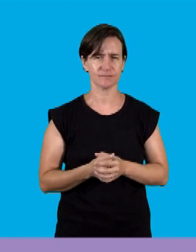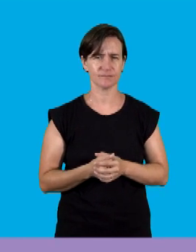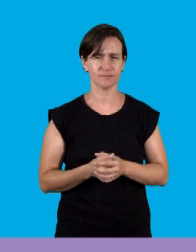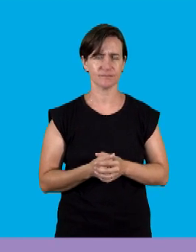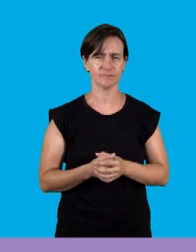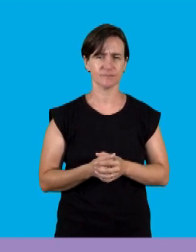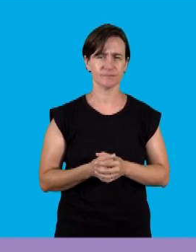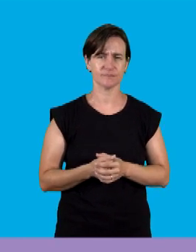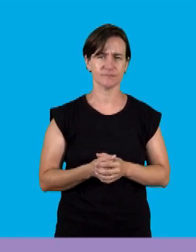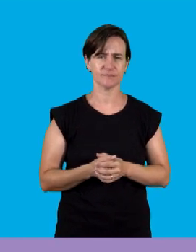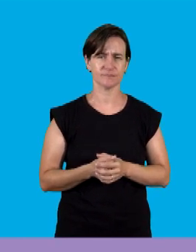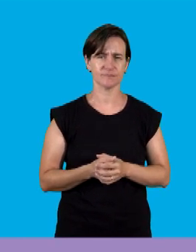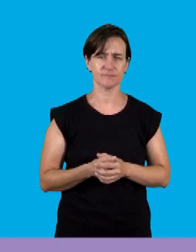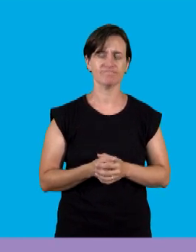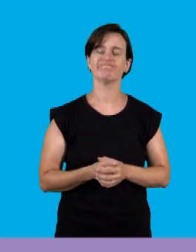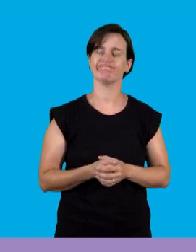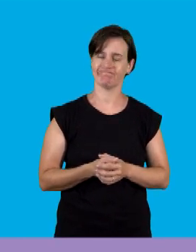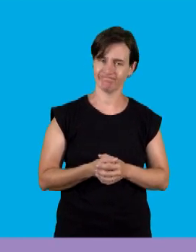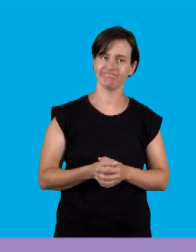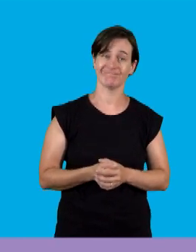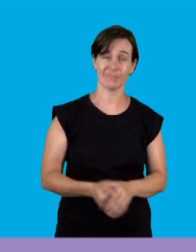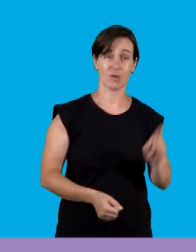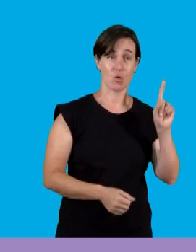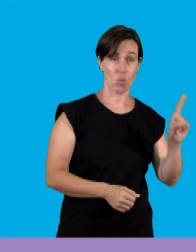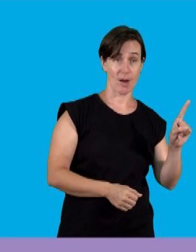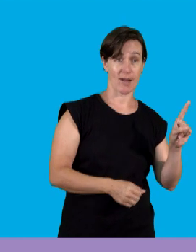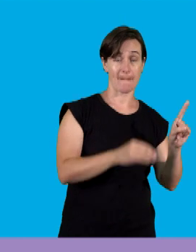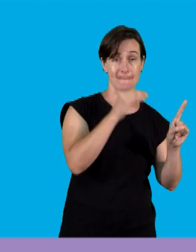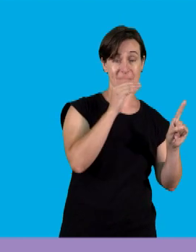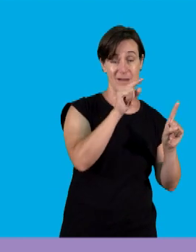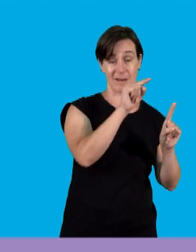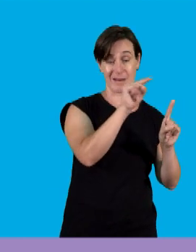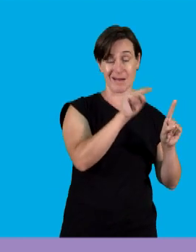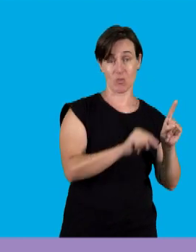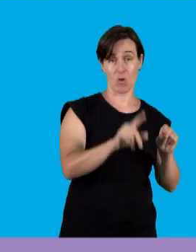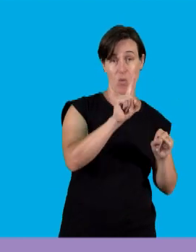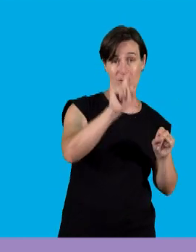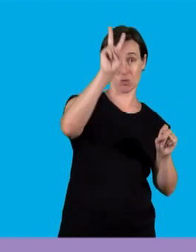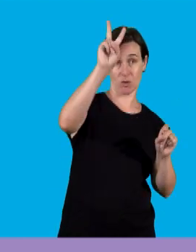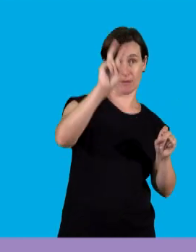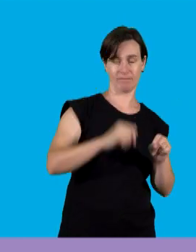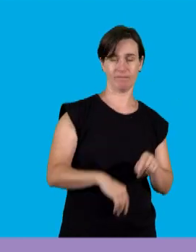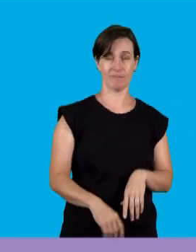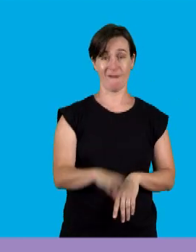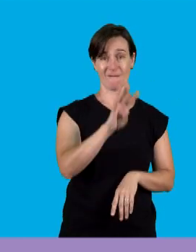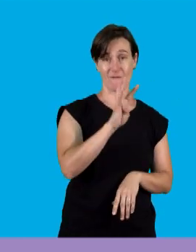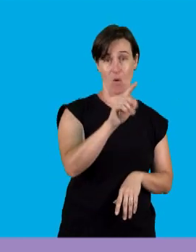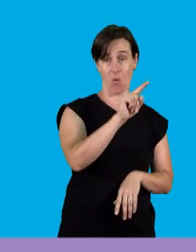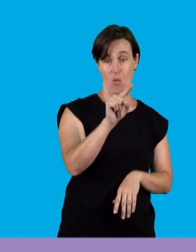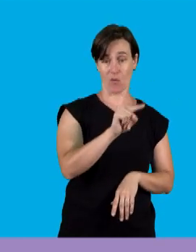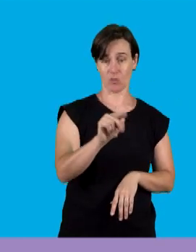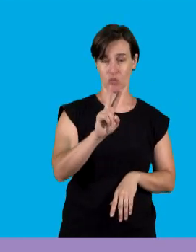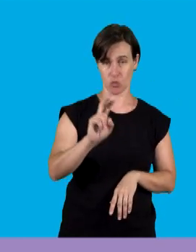figure itself? Well, yes, 1 is equals to 1 squared, and 4 is equals